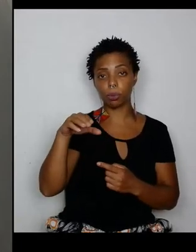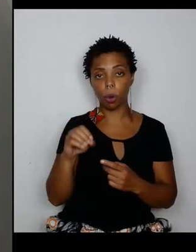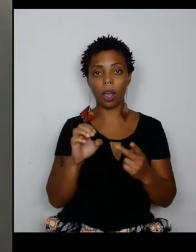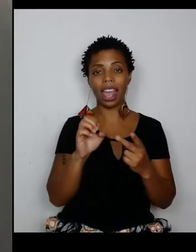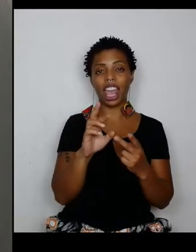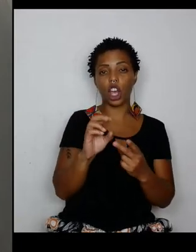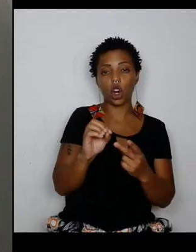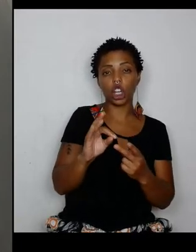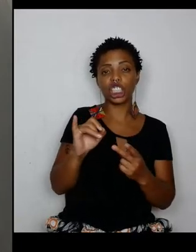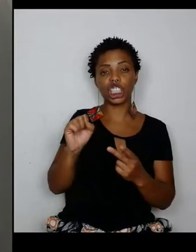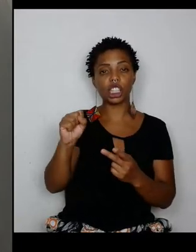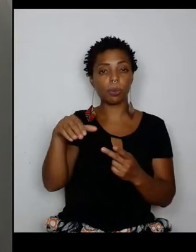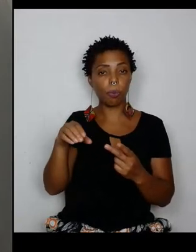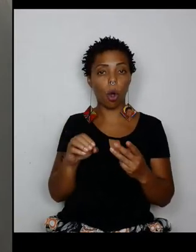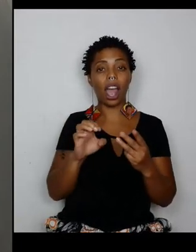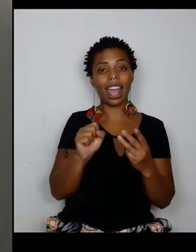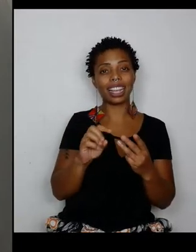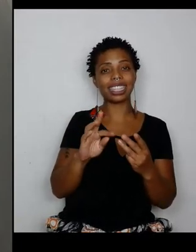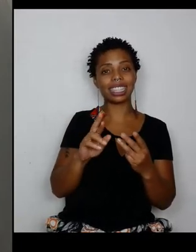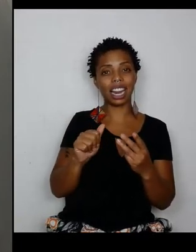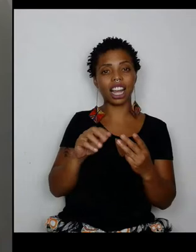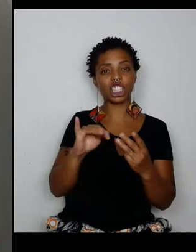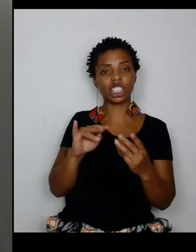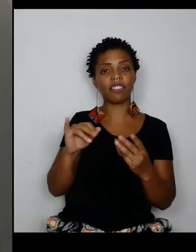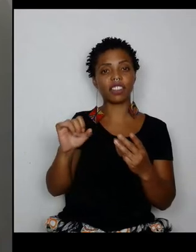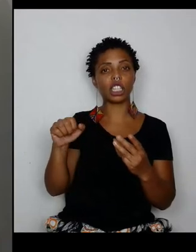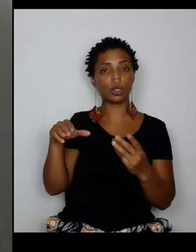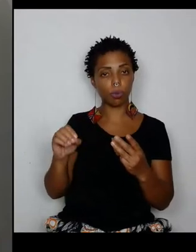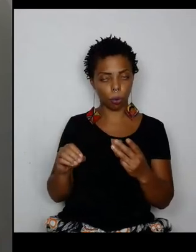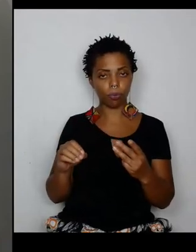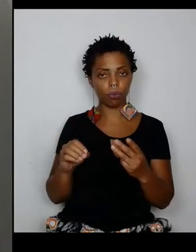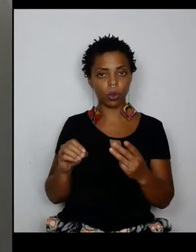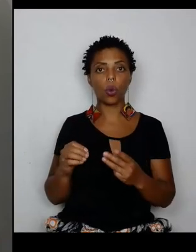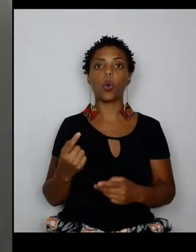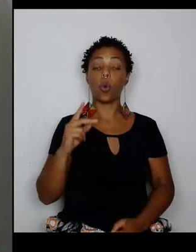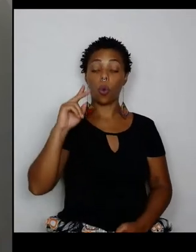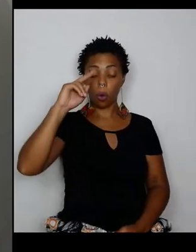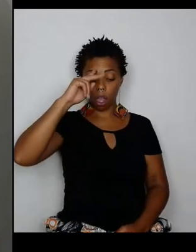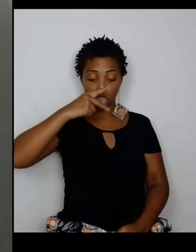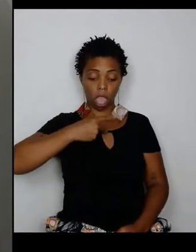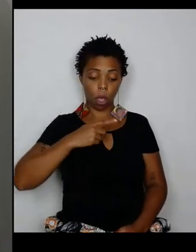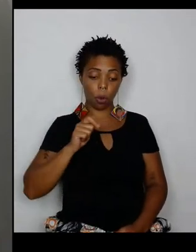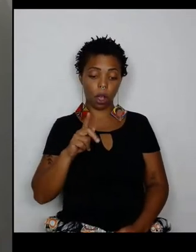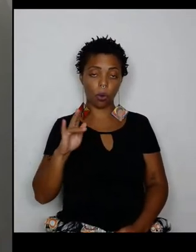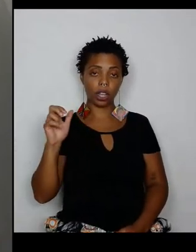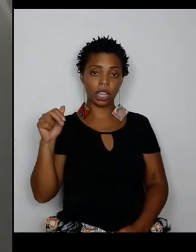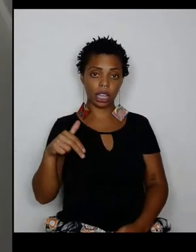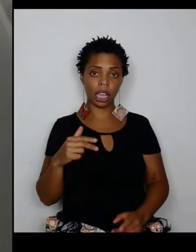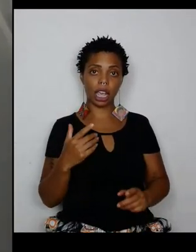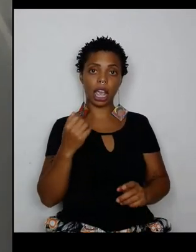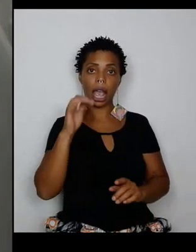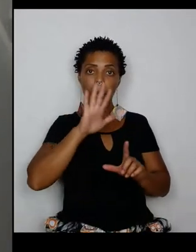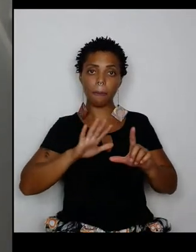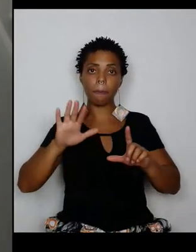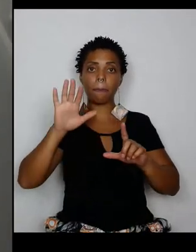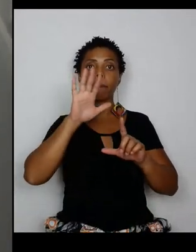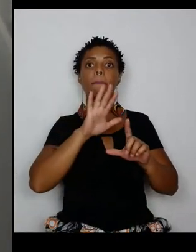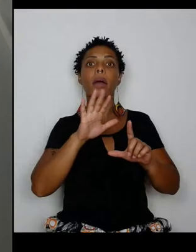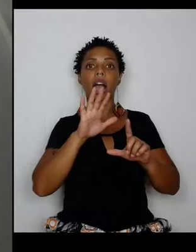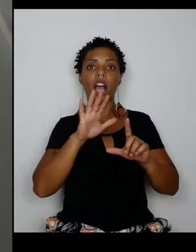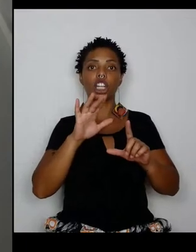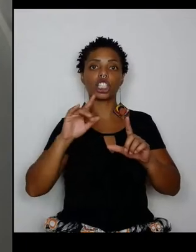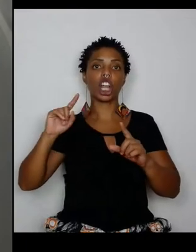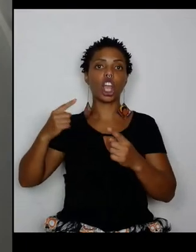exoticism eroticism extractivism goku's eye as image and origin tamara garb